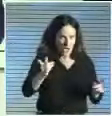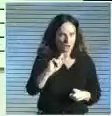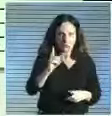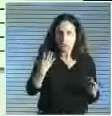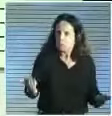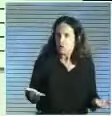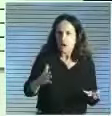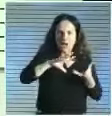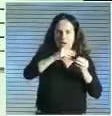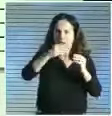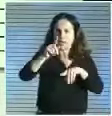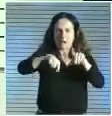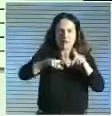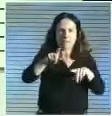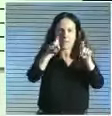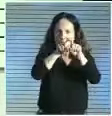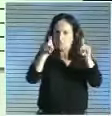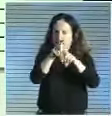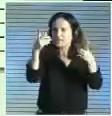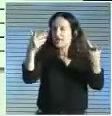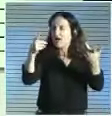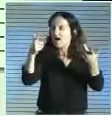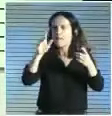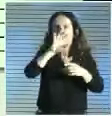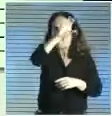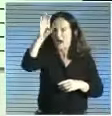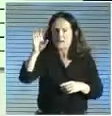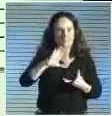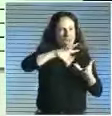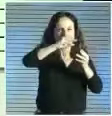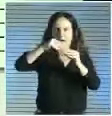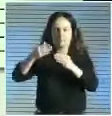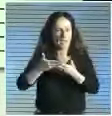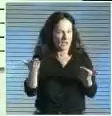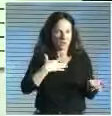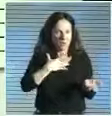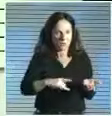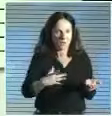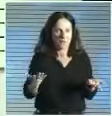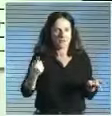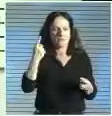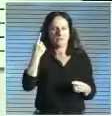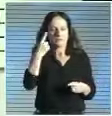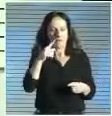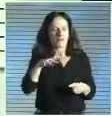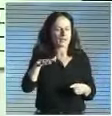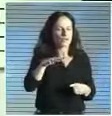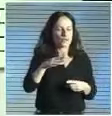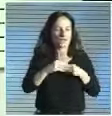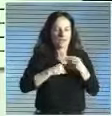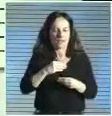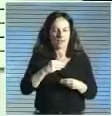understand where is the point to get in and what can be taken in consideration.